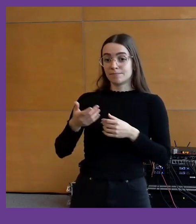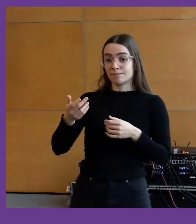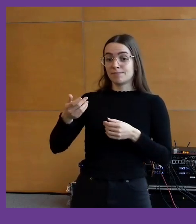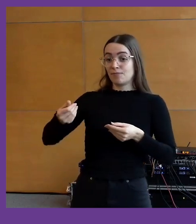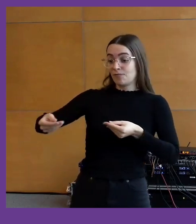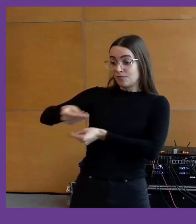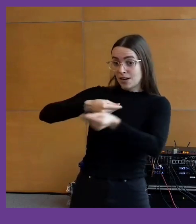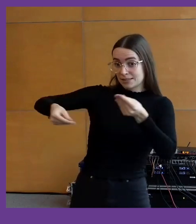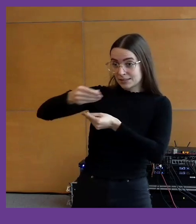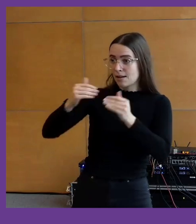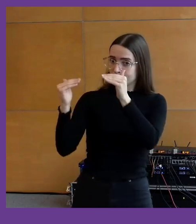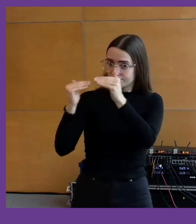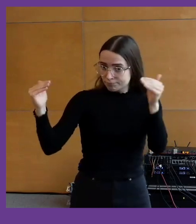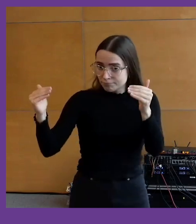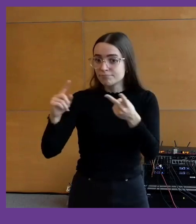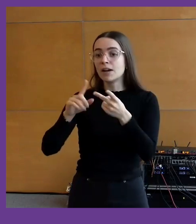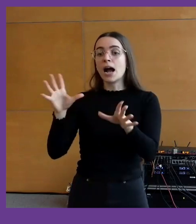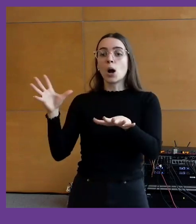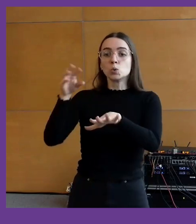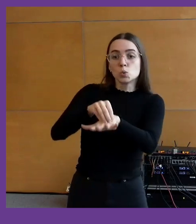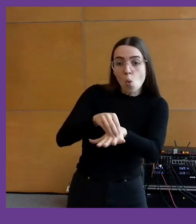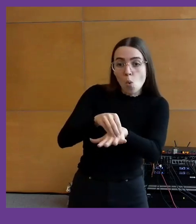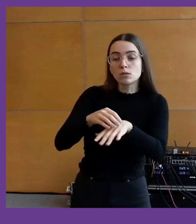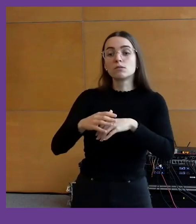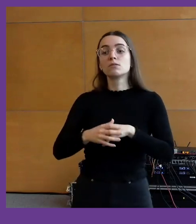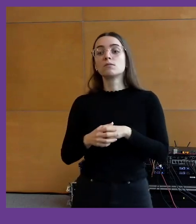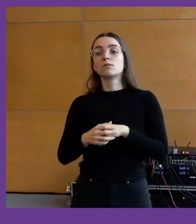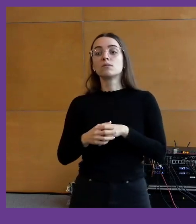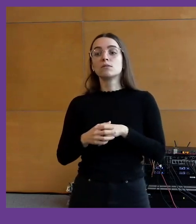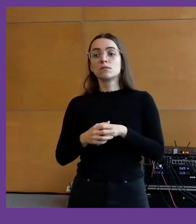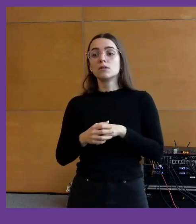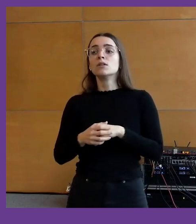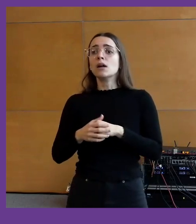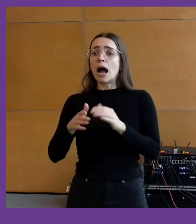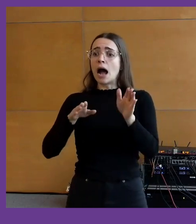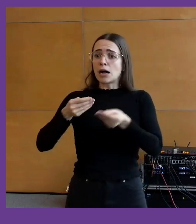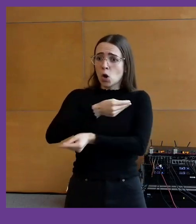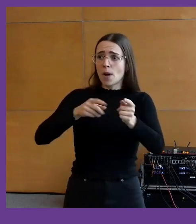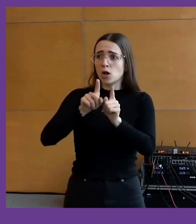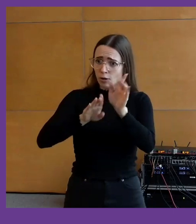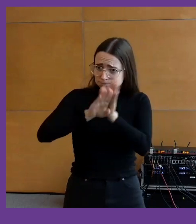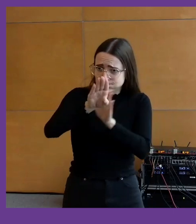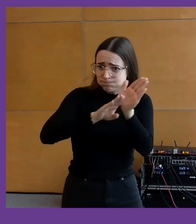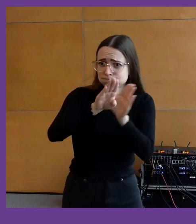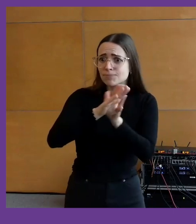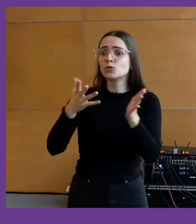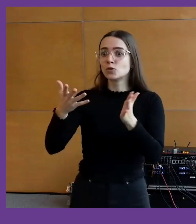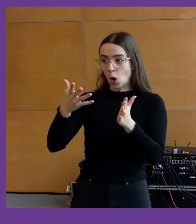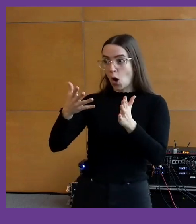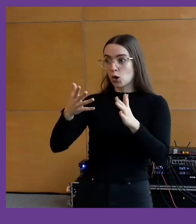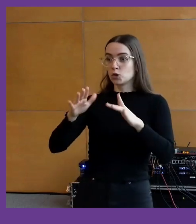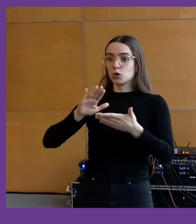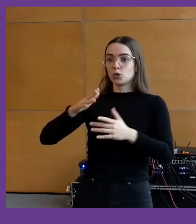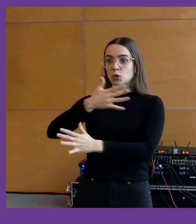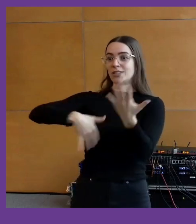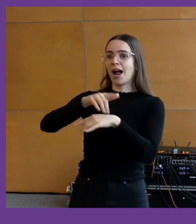of perfect puzzle, that's when accessible tourism works as well. I had a question yesterday, I won't say the country, it's from my region where I come from the